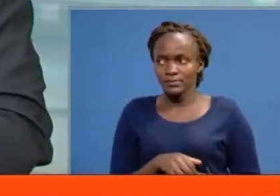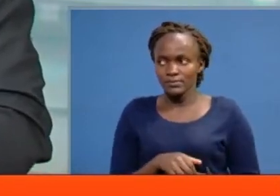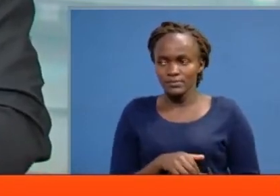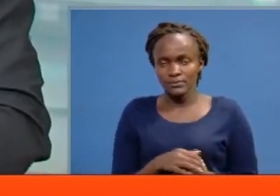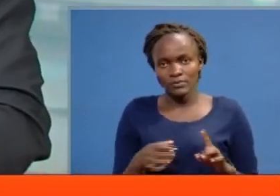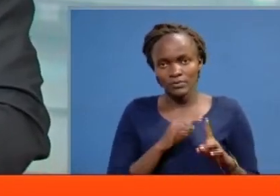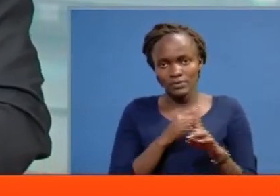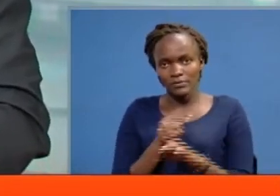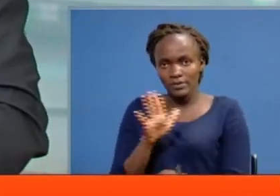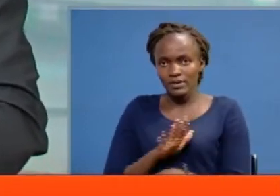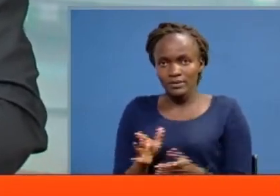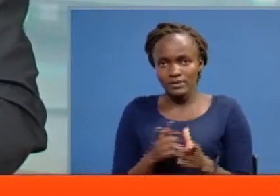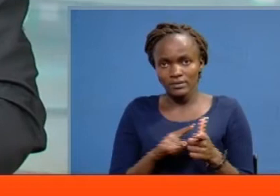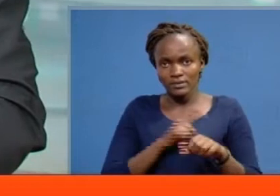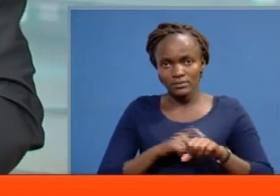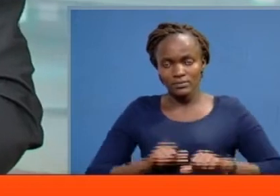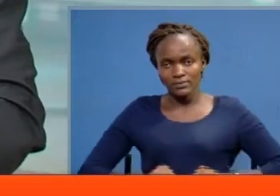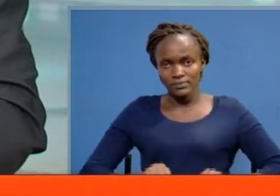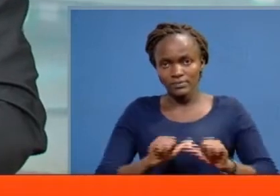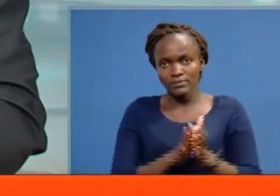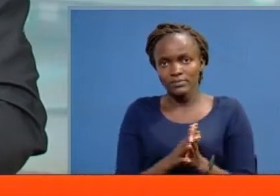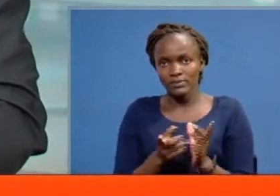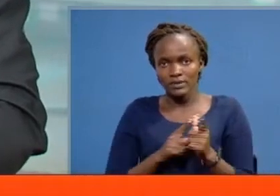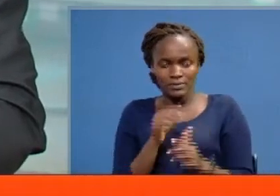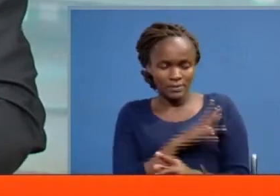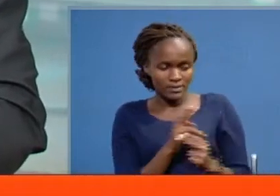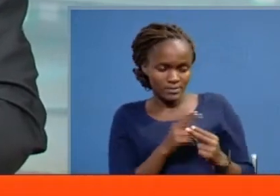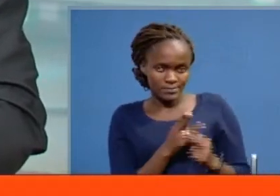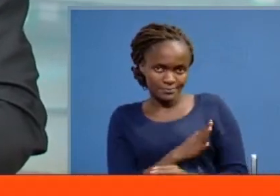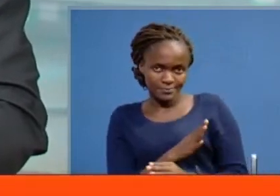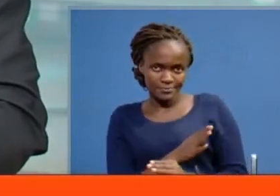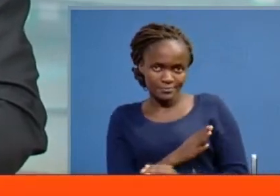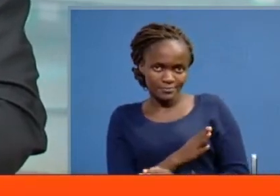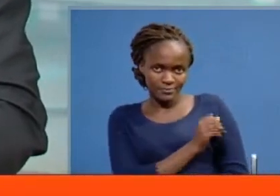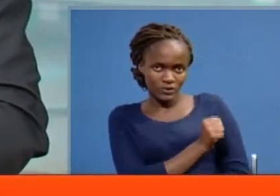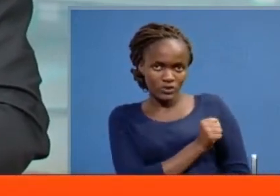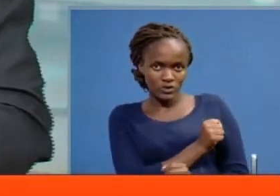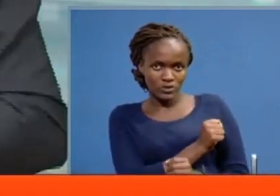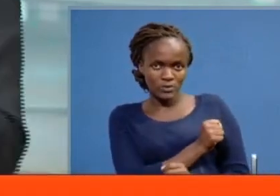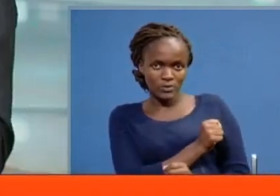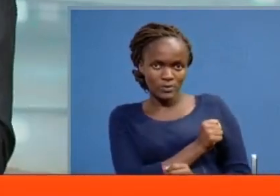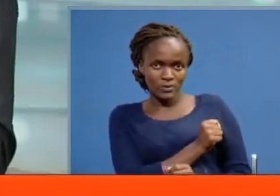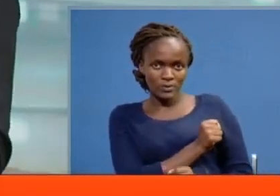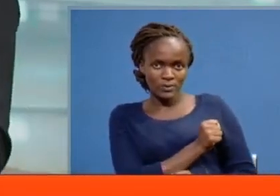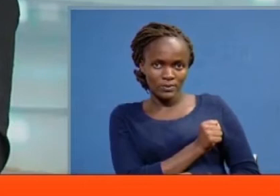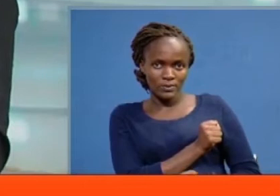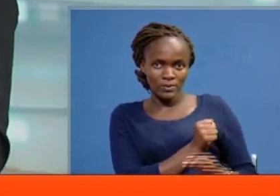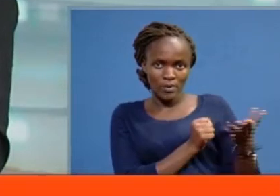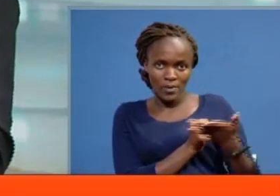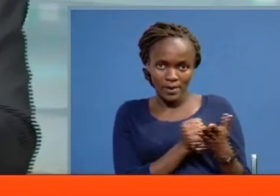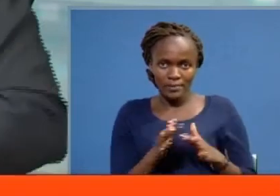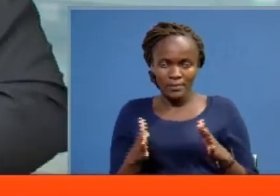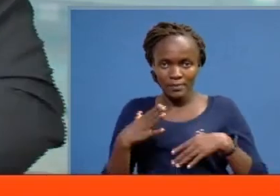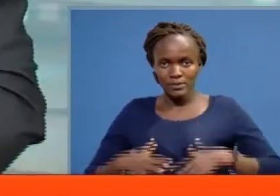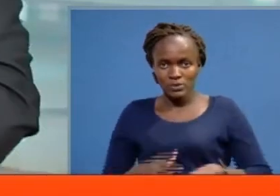body as you continue to grow. We shall come back to that later. But first of all, before we go to the process where someone has actually acquired that